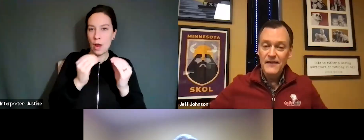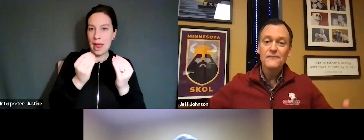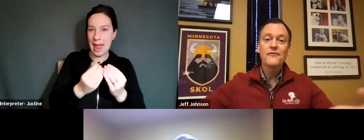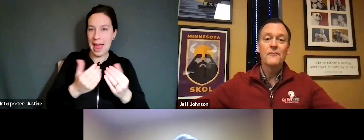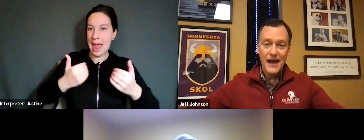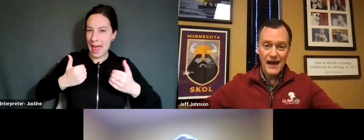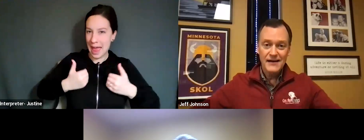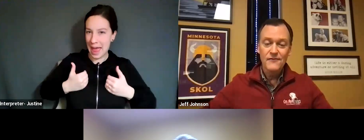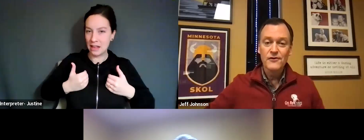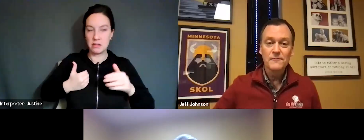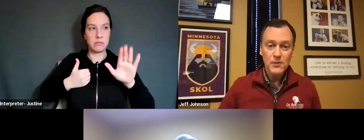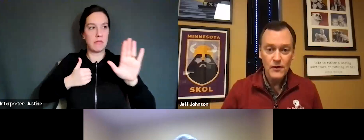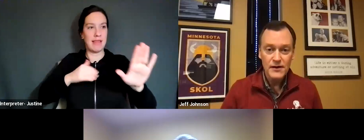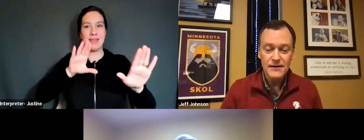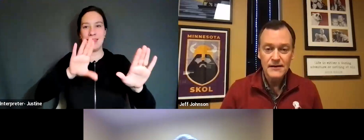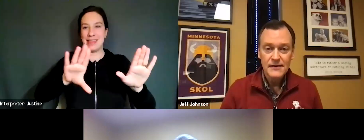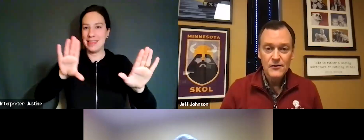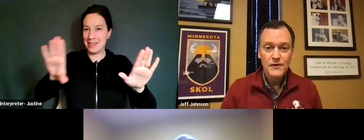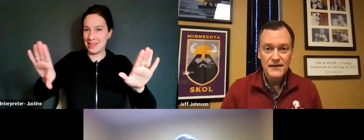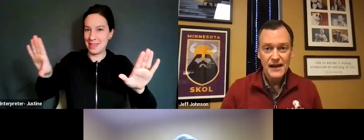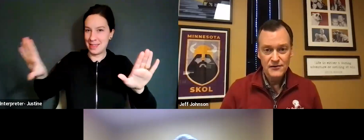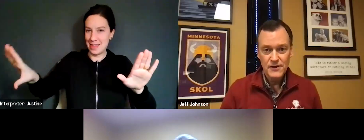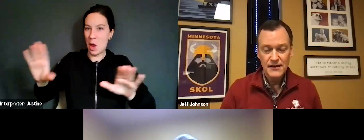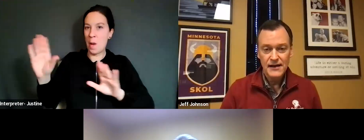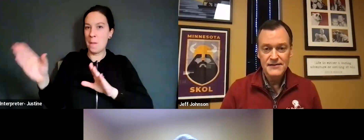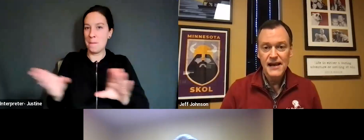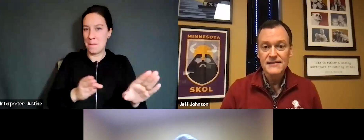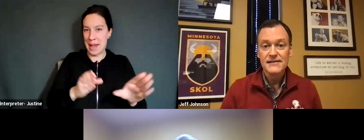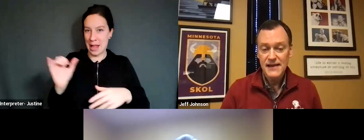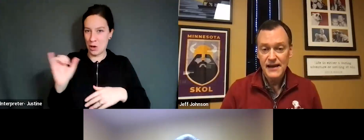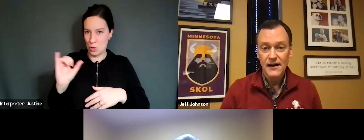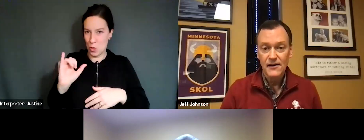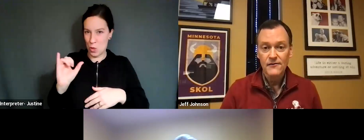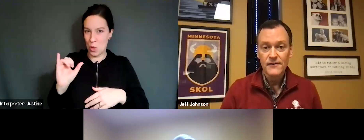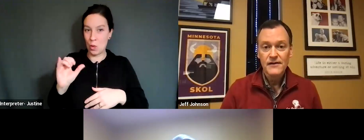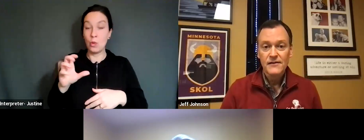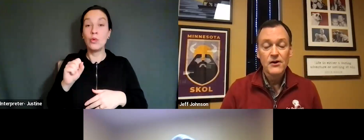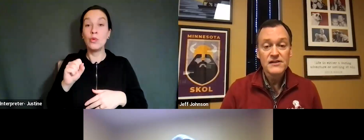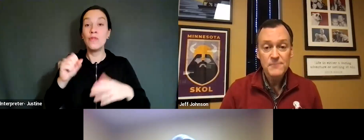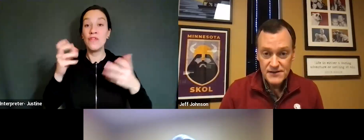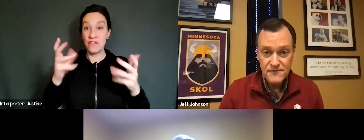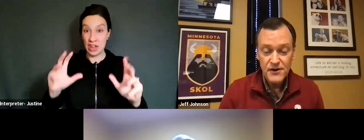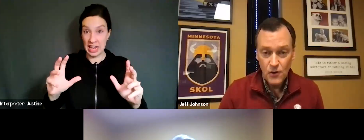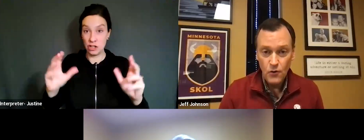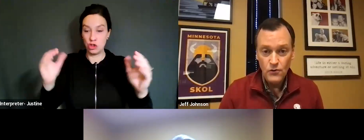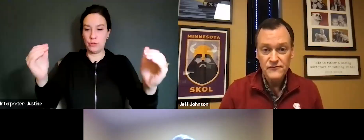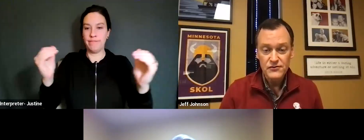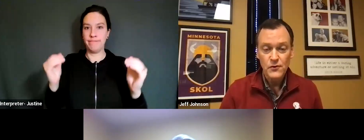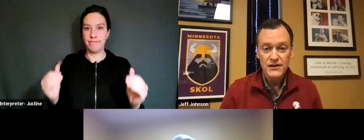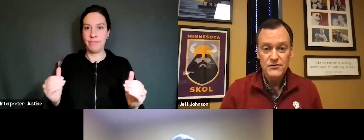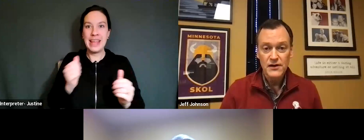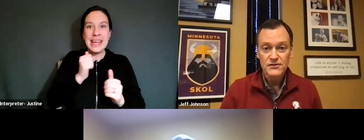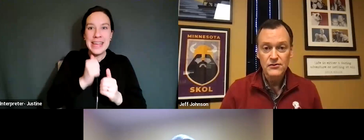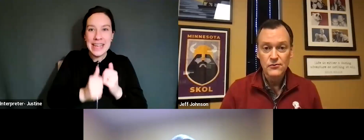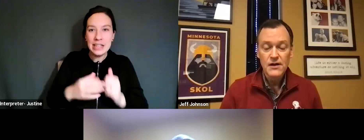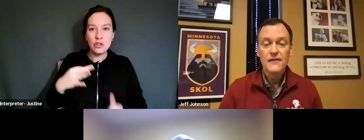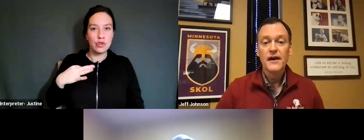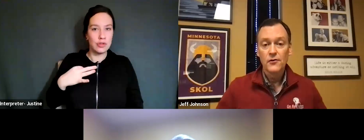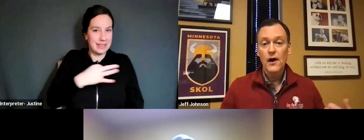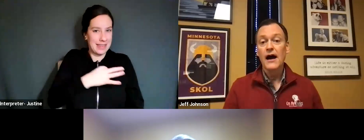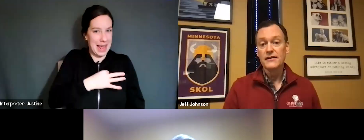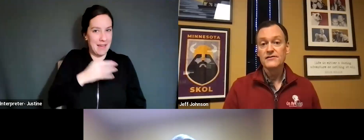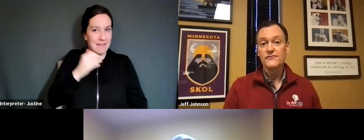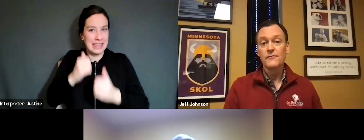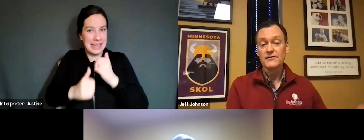And then from that, every employee within Can Do Canines has a set of very specific goals for 2022